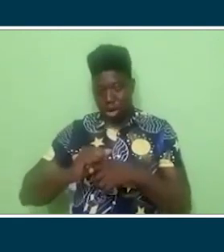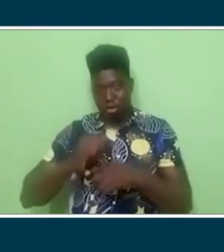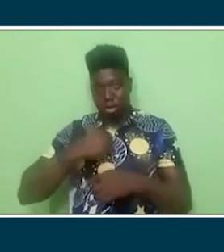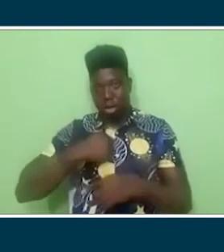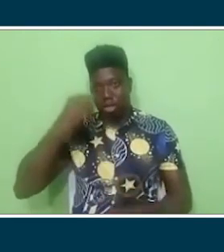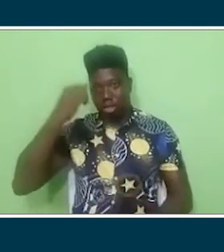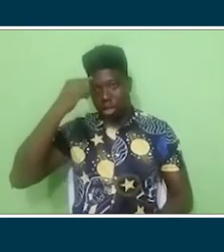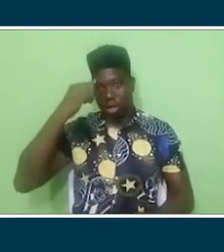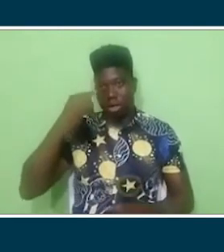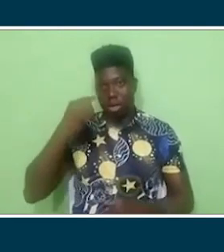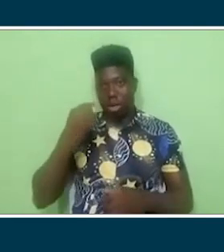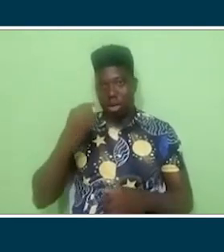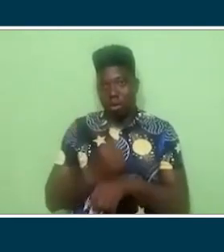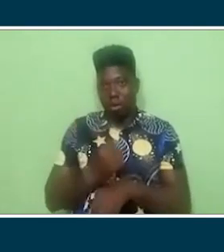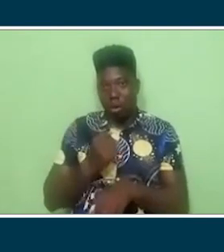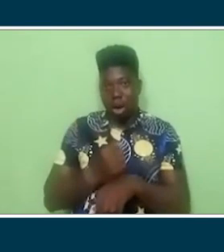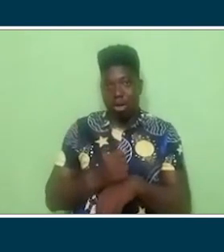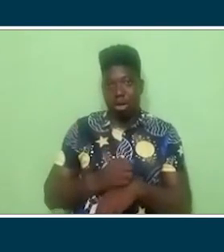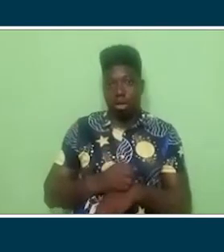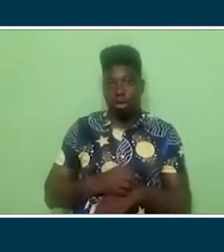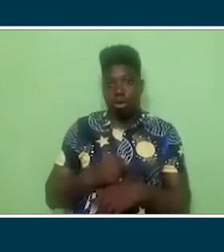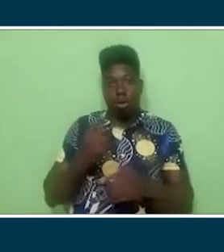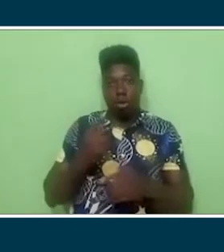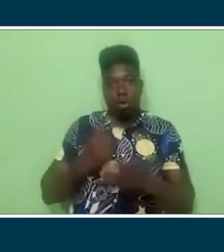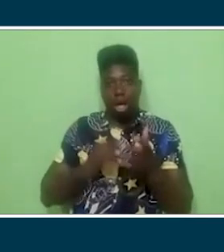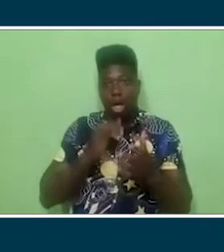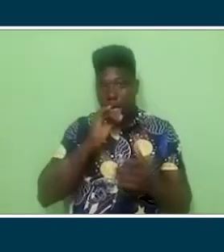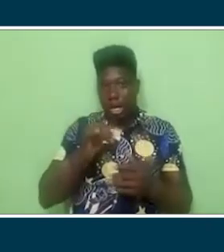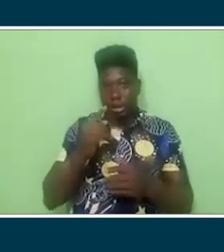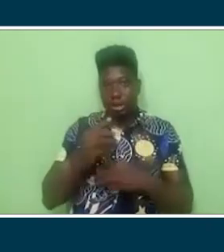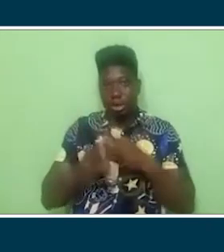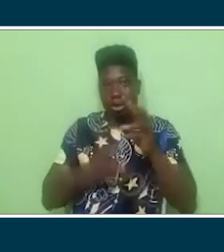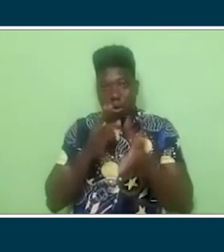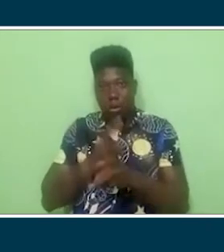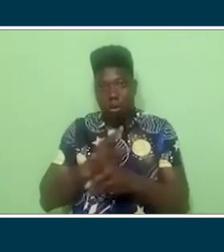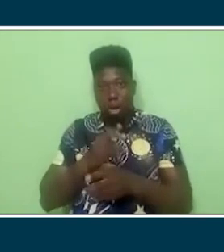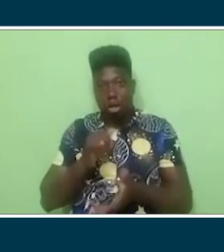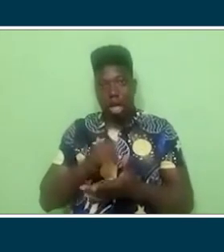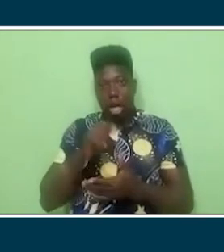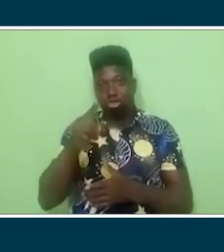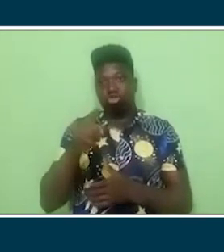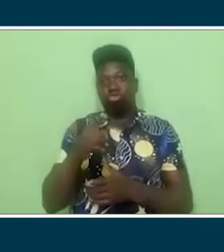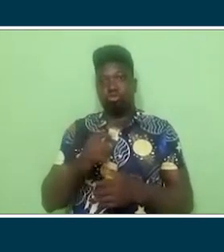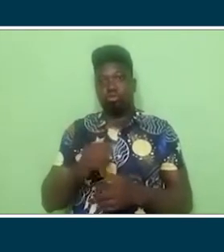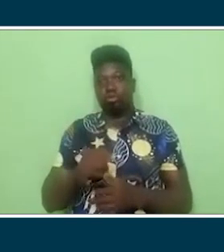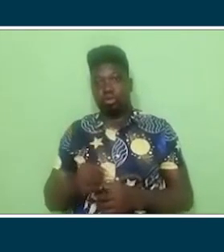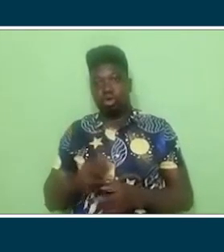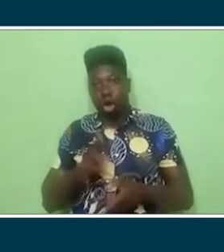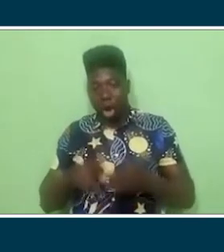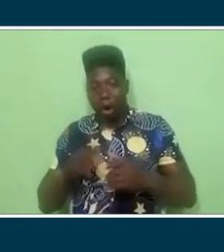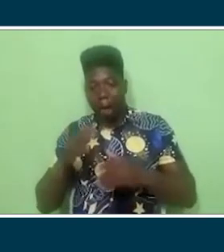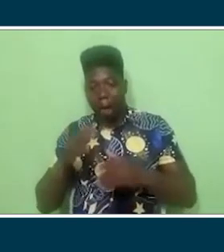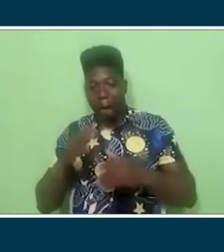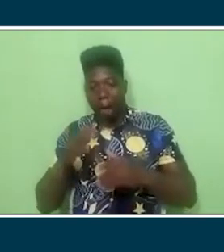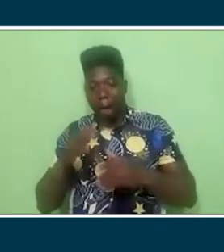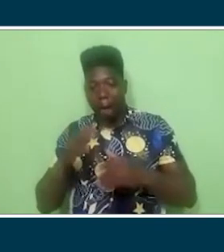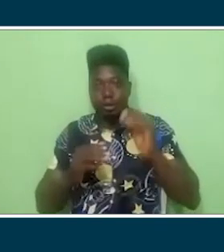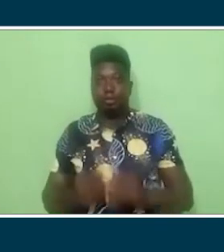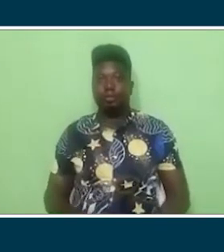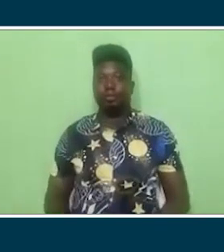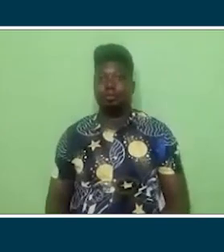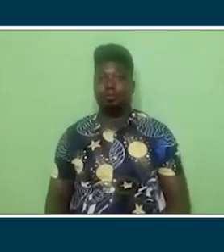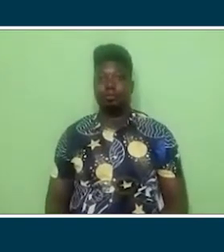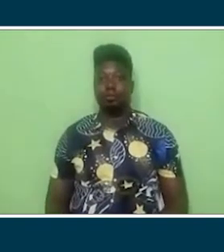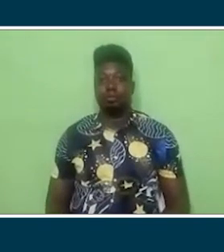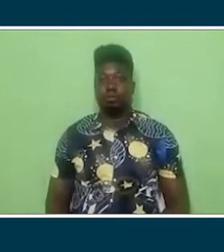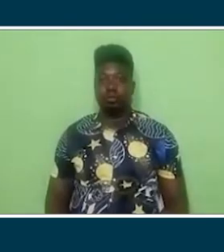what is the world that you are building, Ari? What does it look like? What does it smell like?